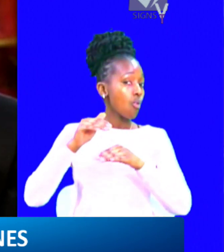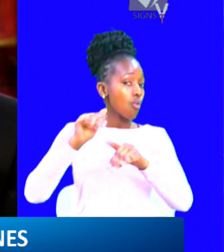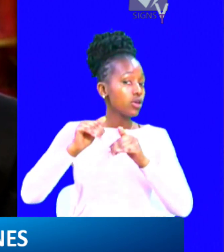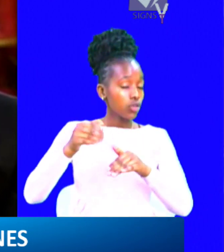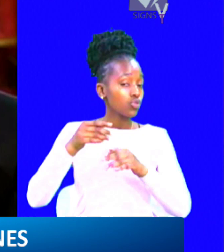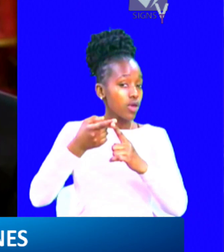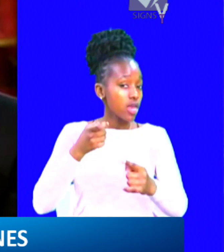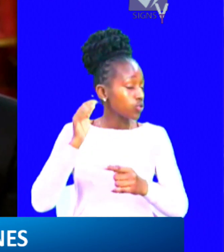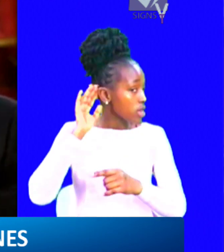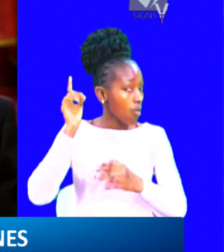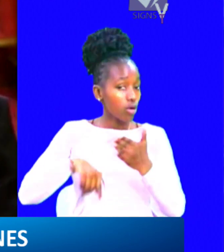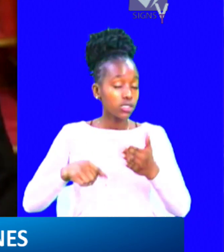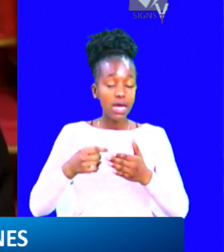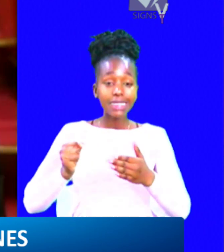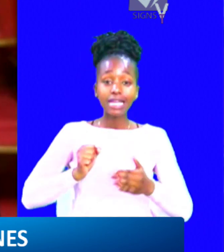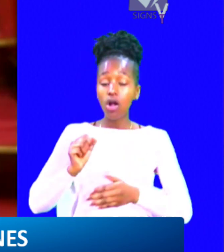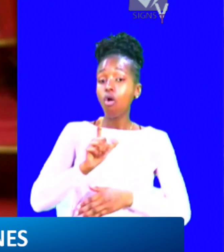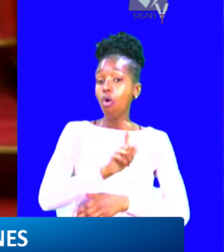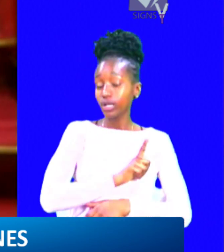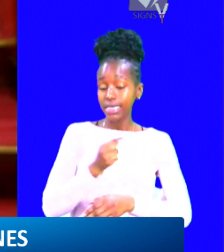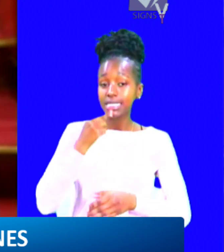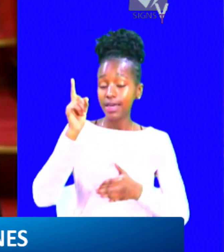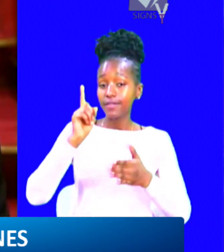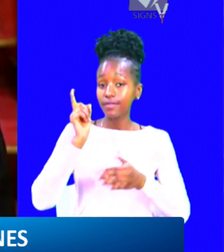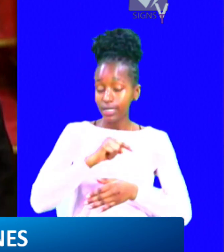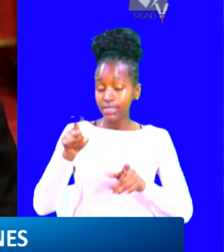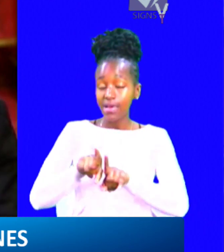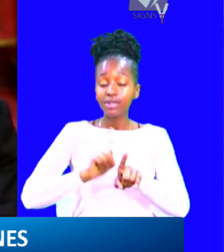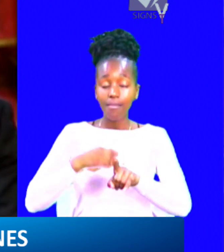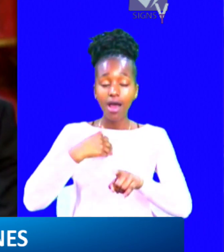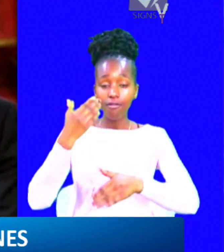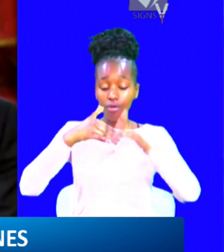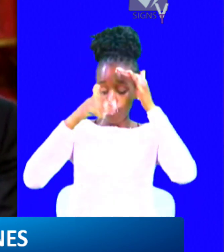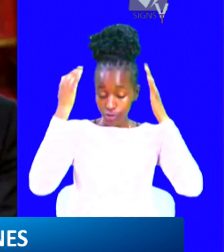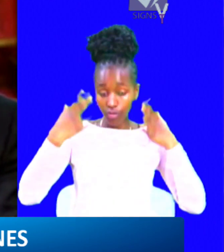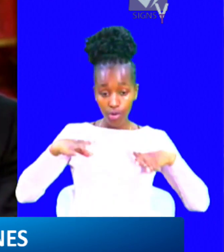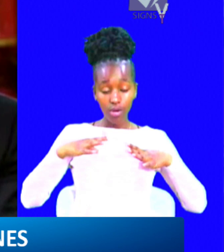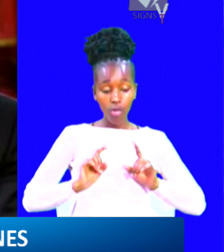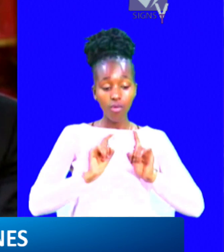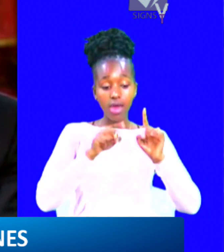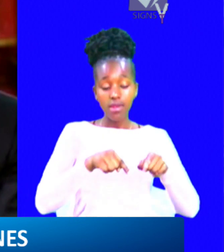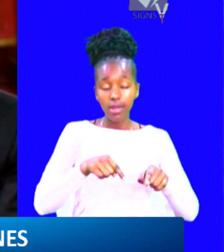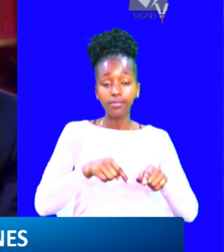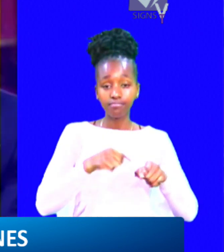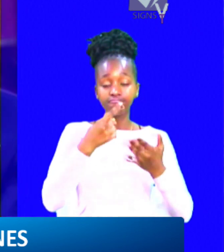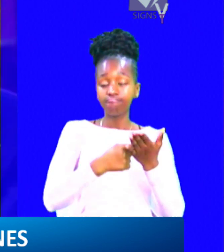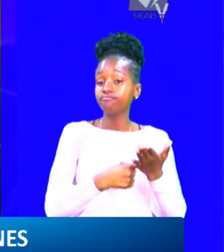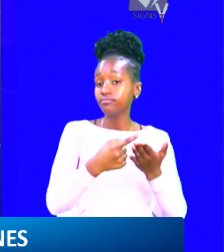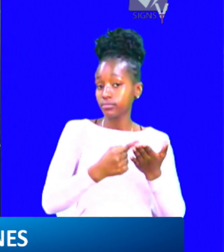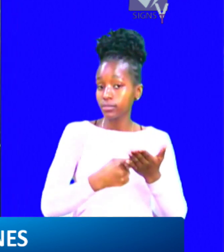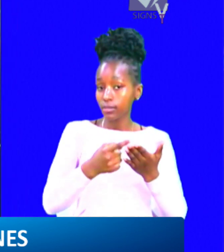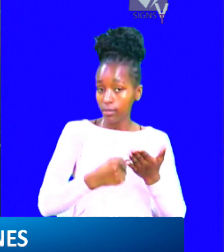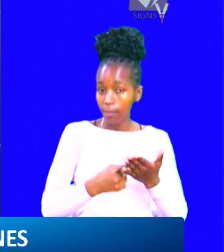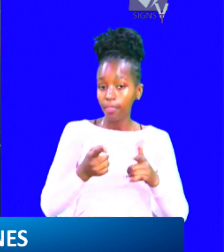collect views from the public, and engage experts, professionals, and other technical resource persons as